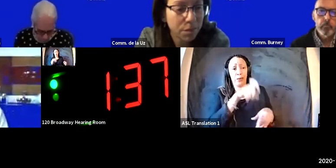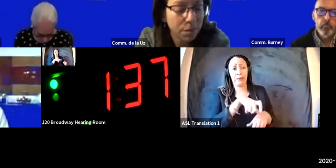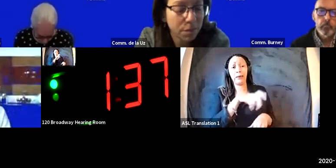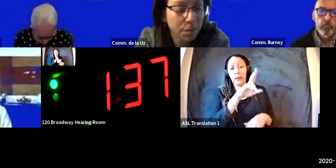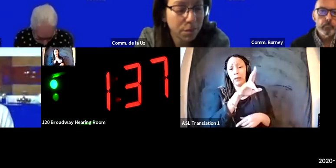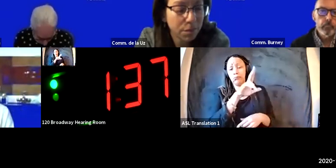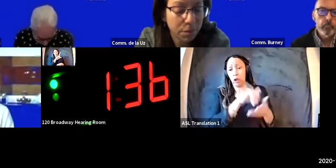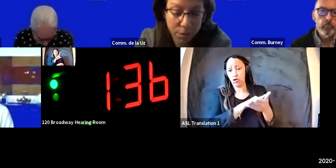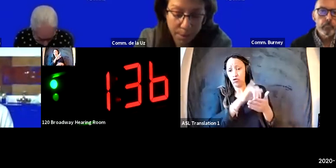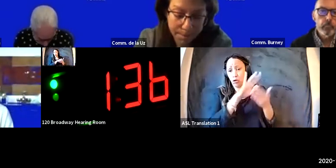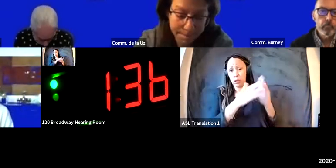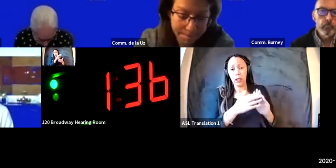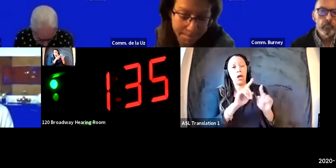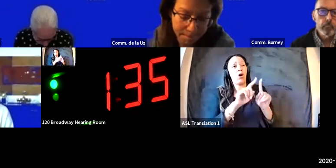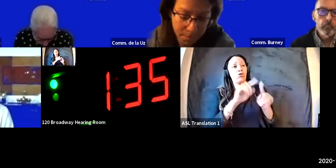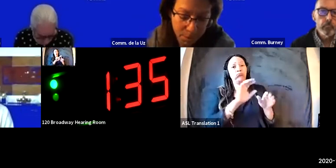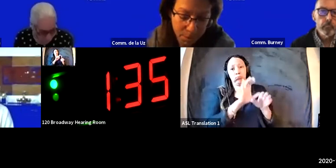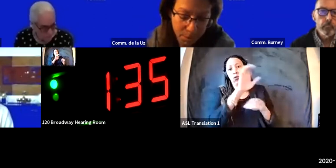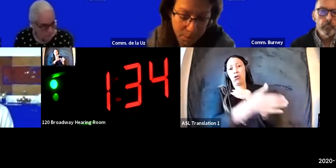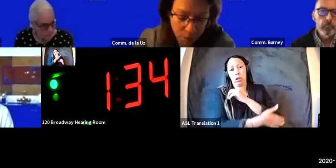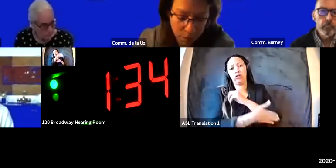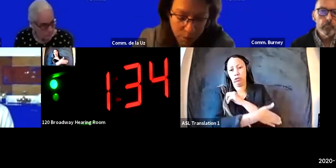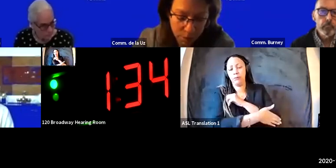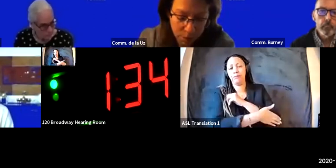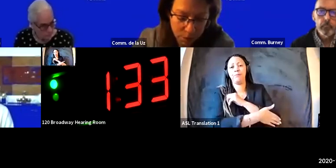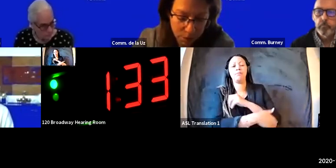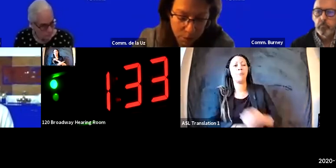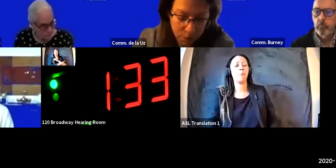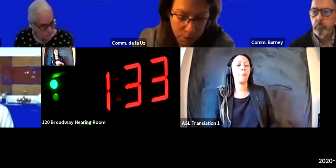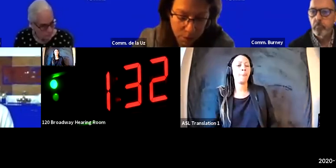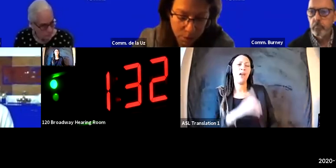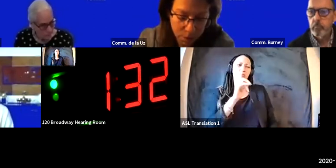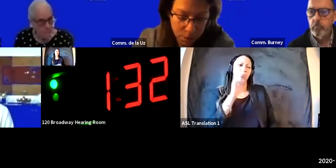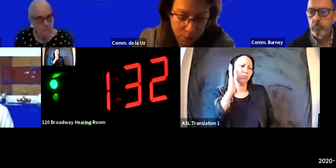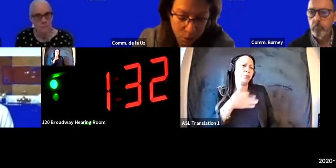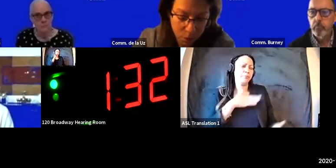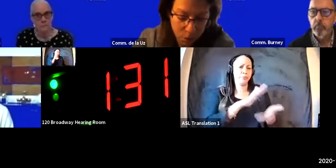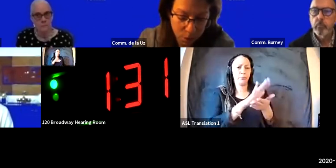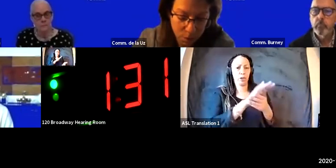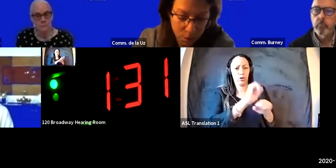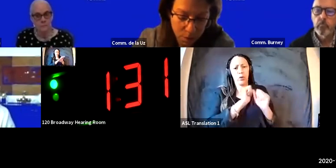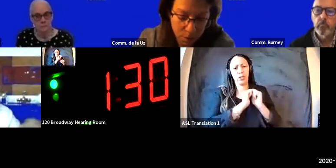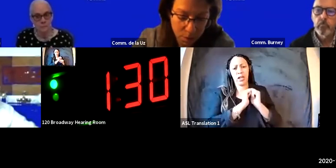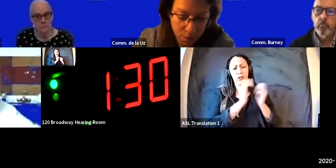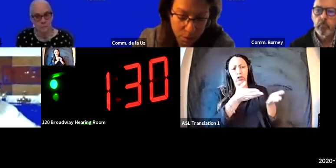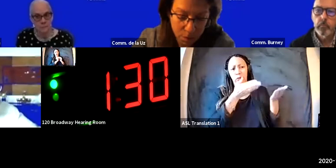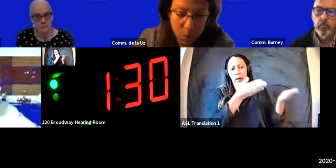across the country. Country. So I think it's really nice for us to work together to provide these